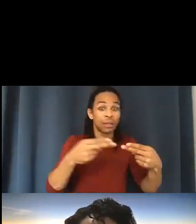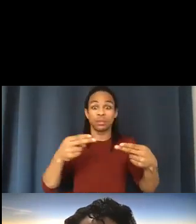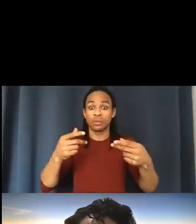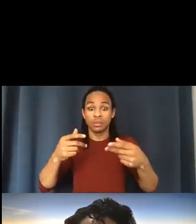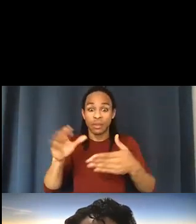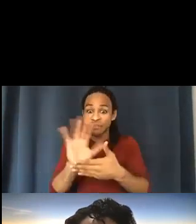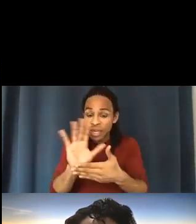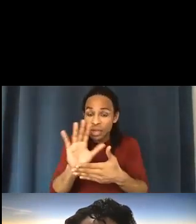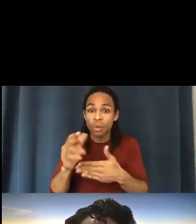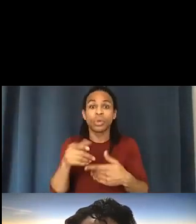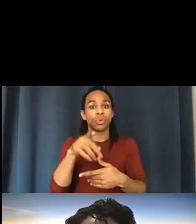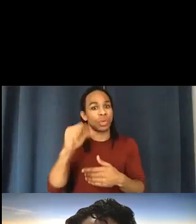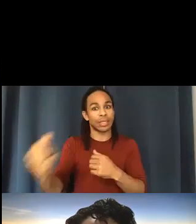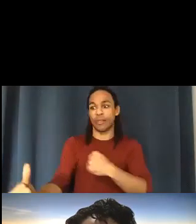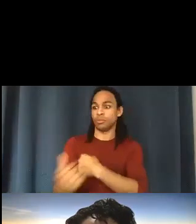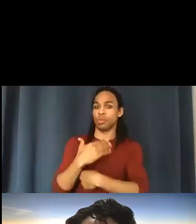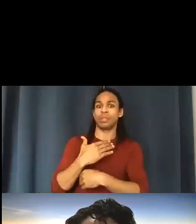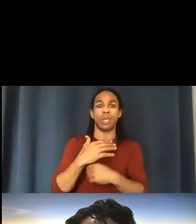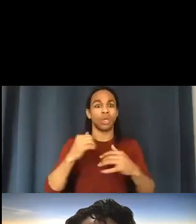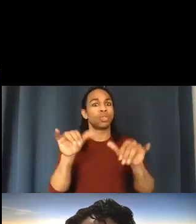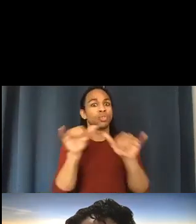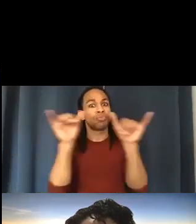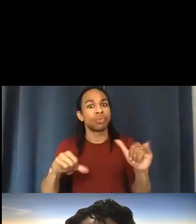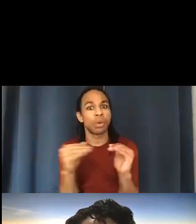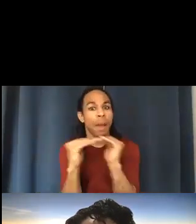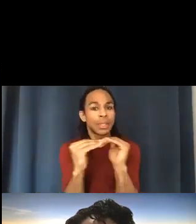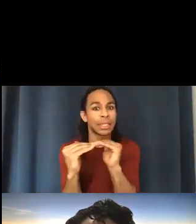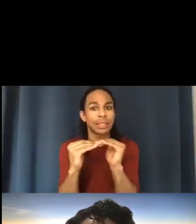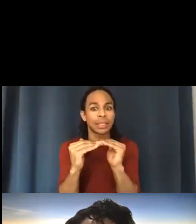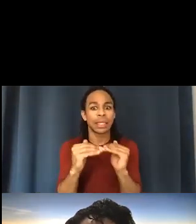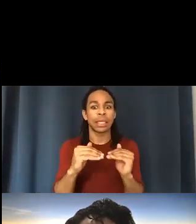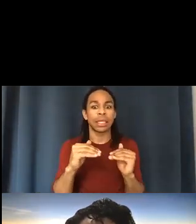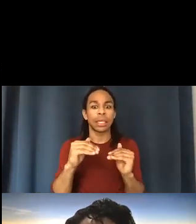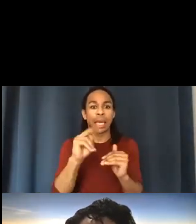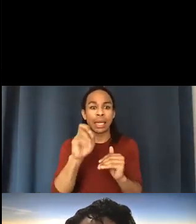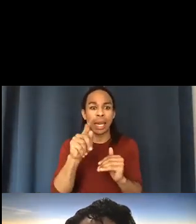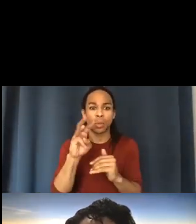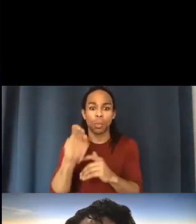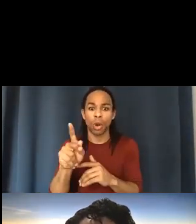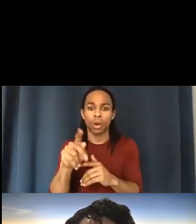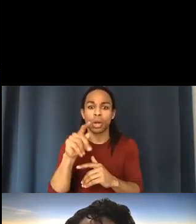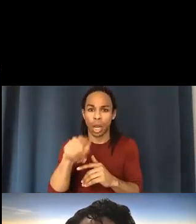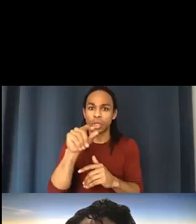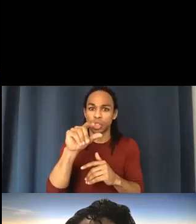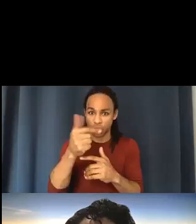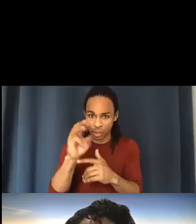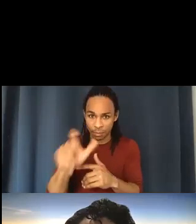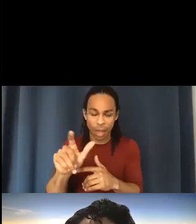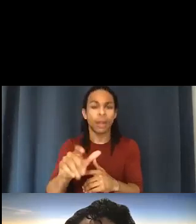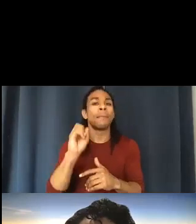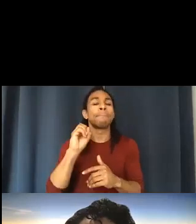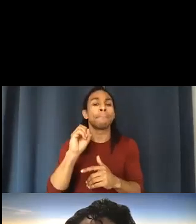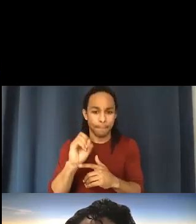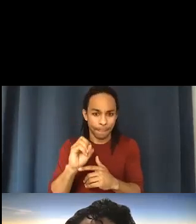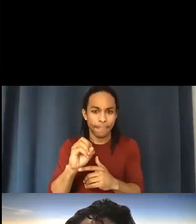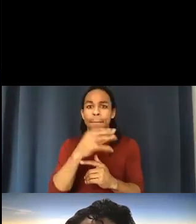at structuralcompetencynetwork@gmail.com, and we can put that on the website as part of the network, or any papers will